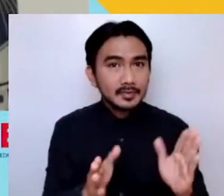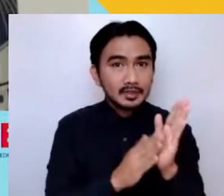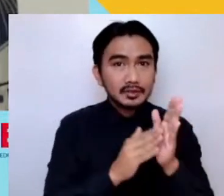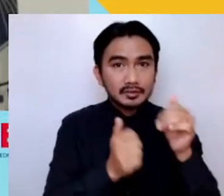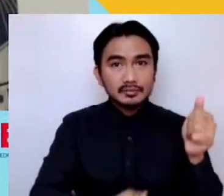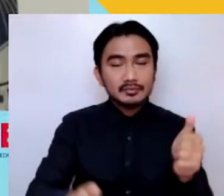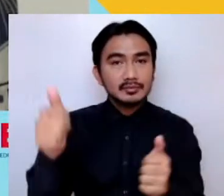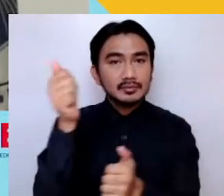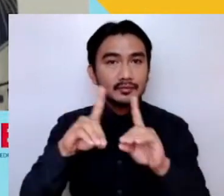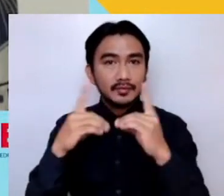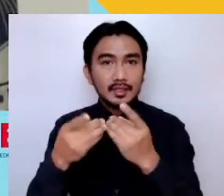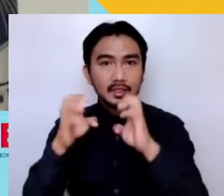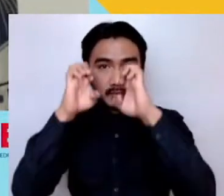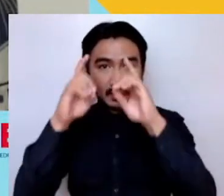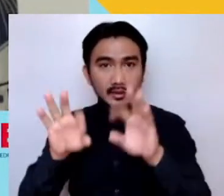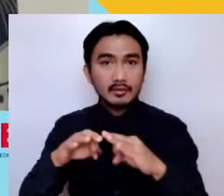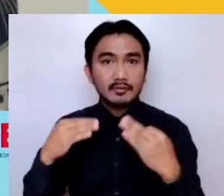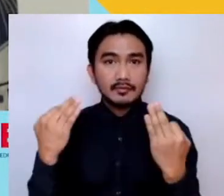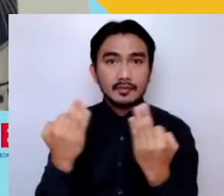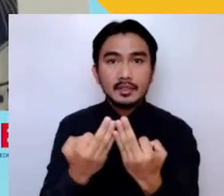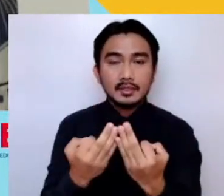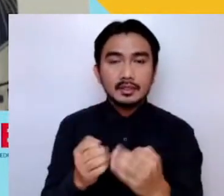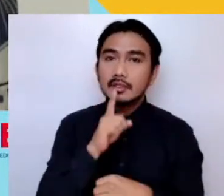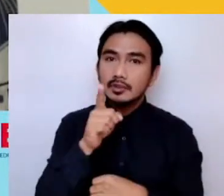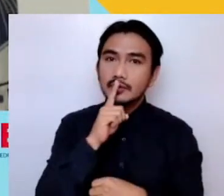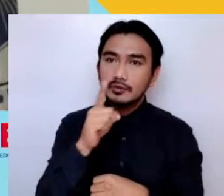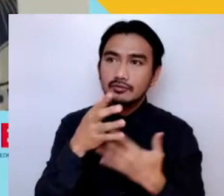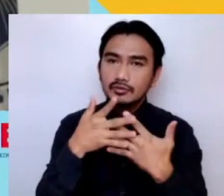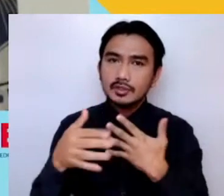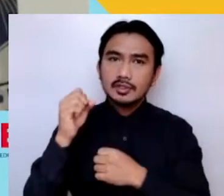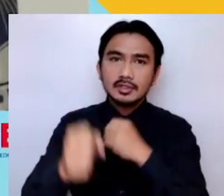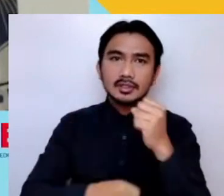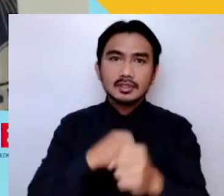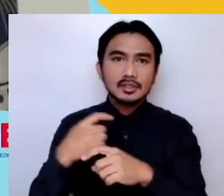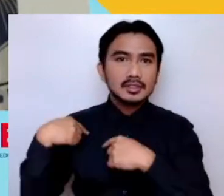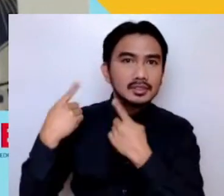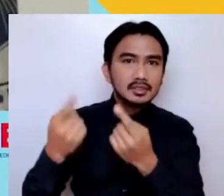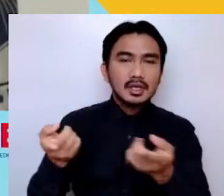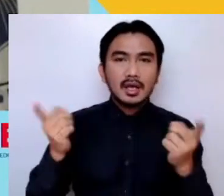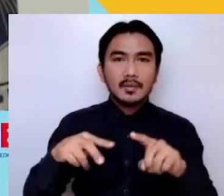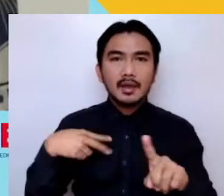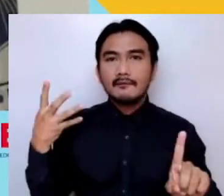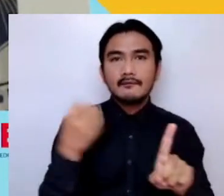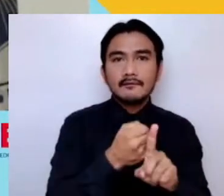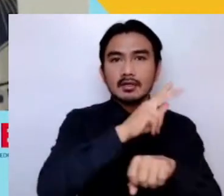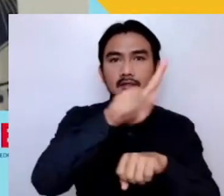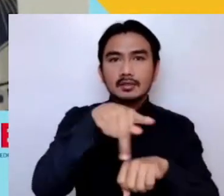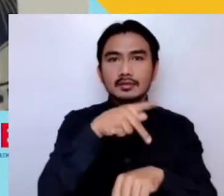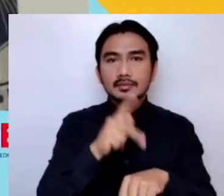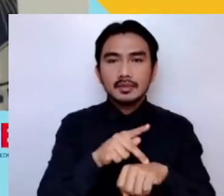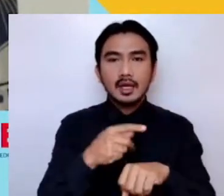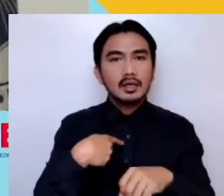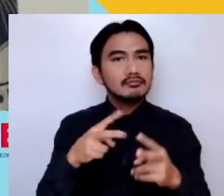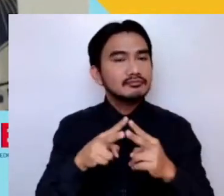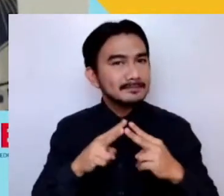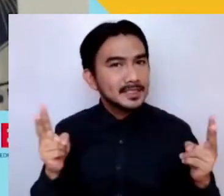family, it has been 2 years since the pandemic struck our nation, and I'm very happy and